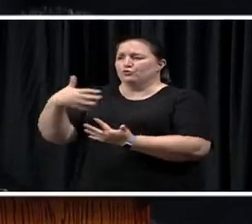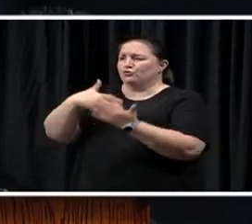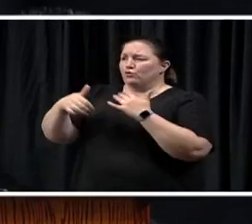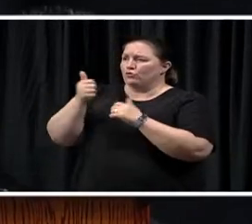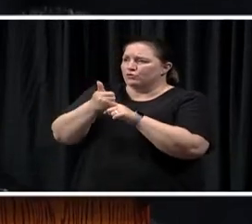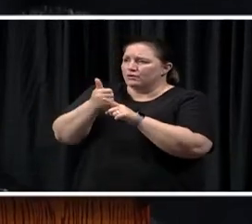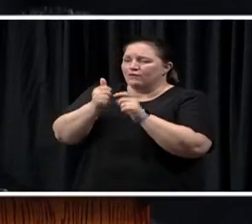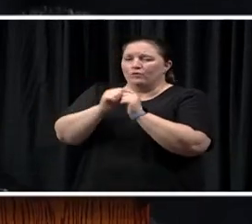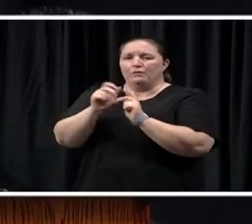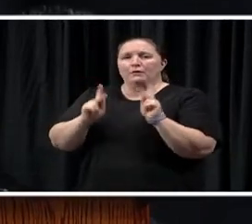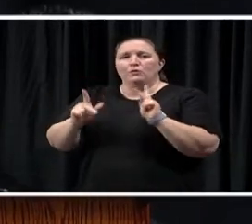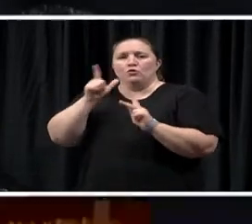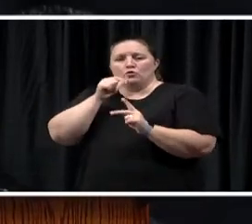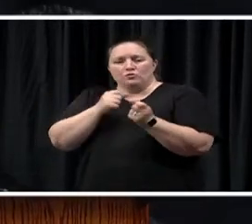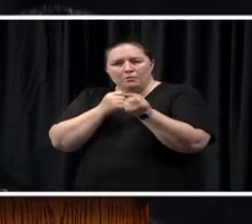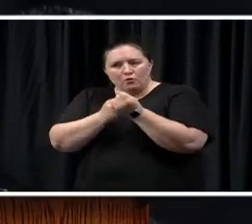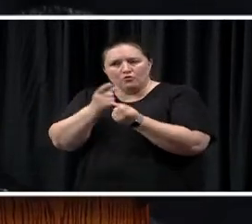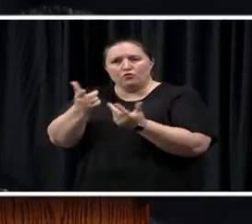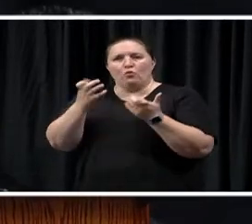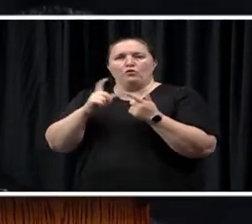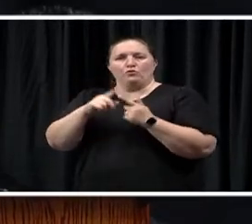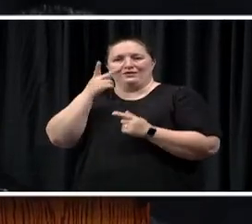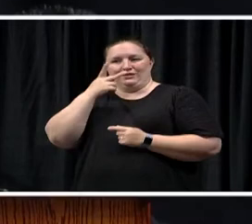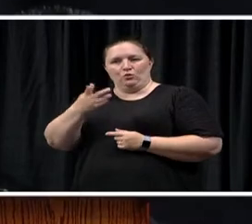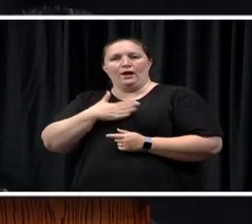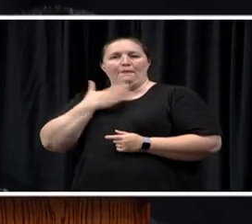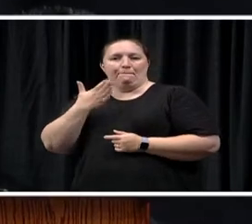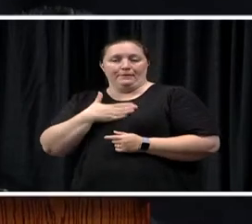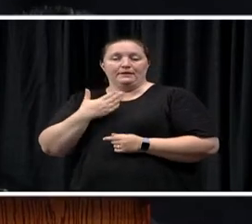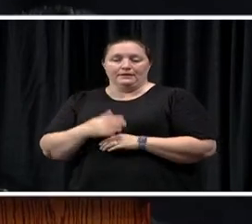want to see you happy. They will always be there to support you.